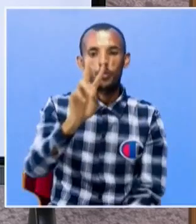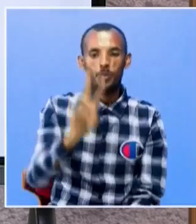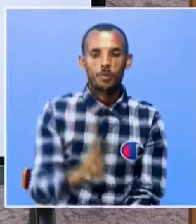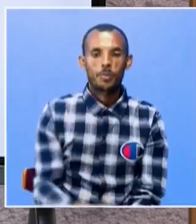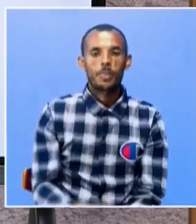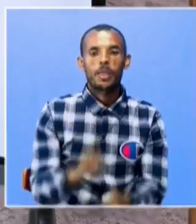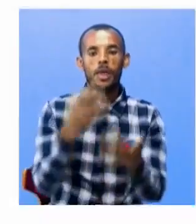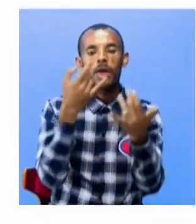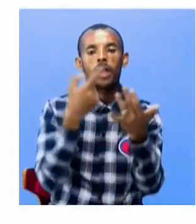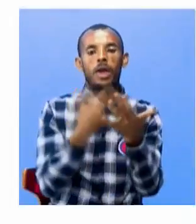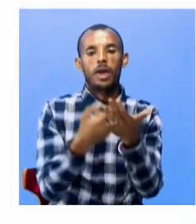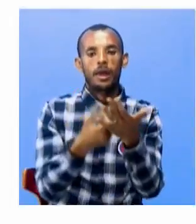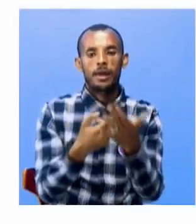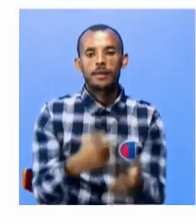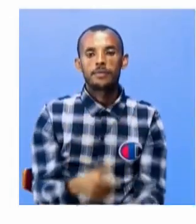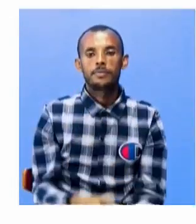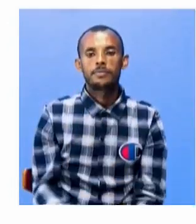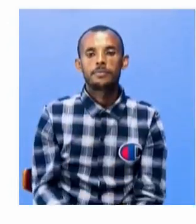here,